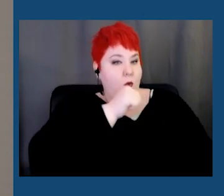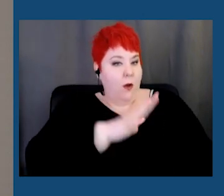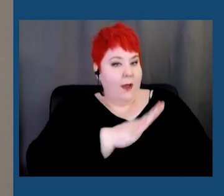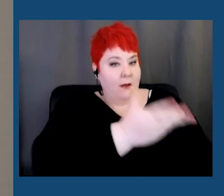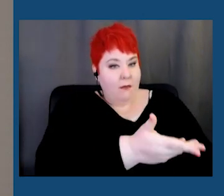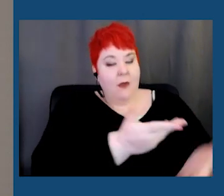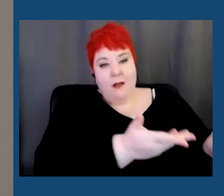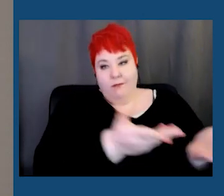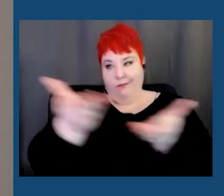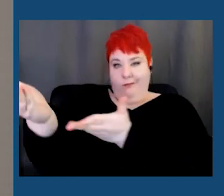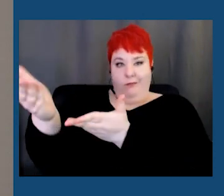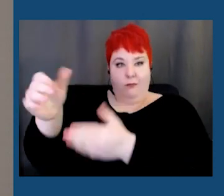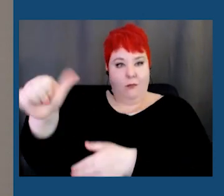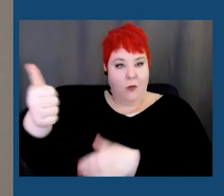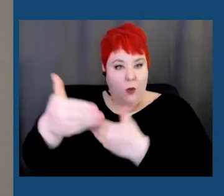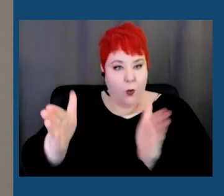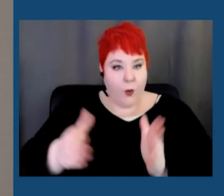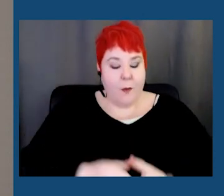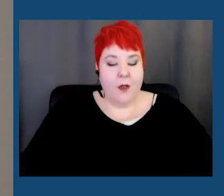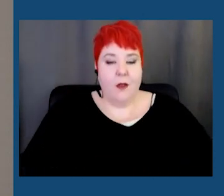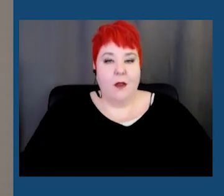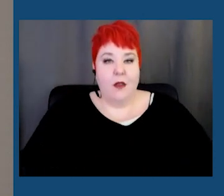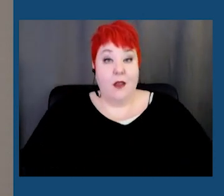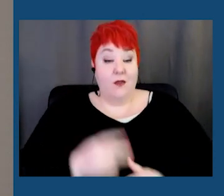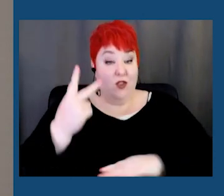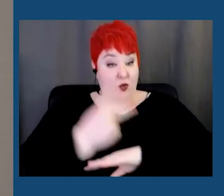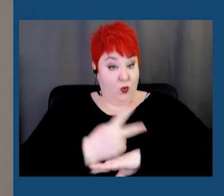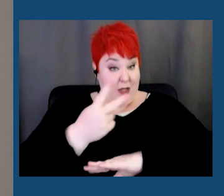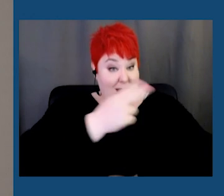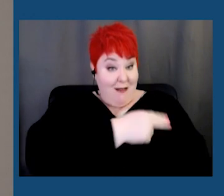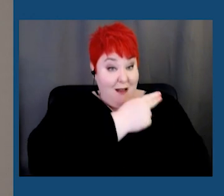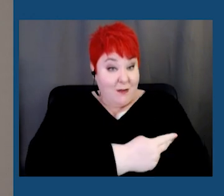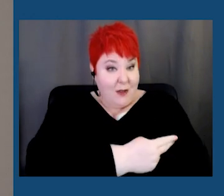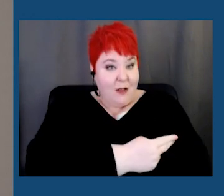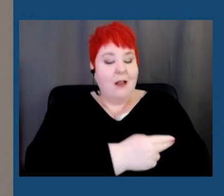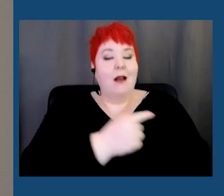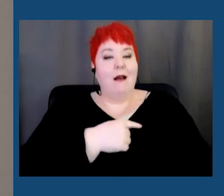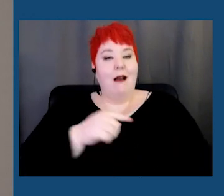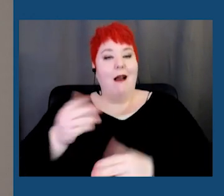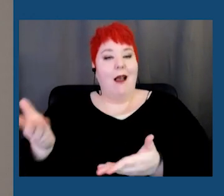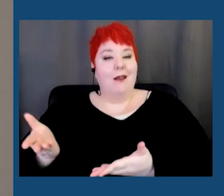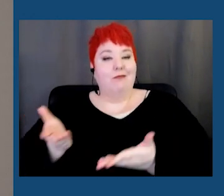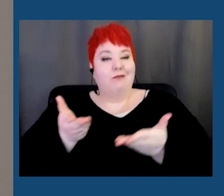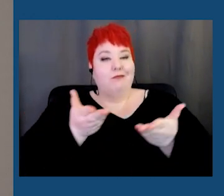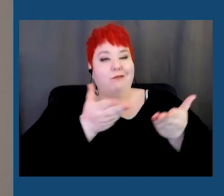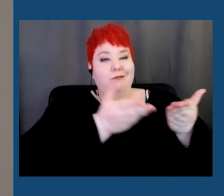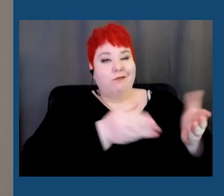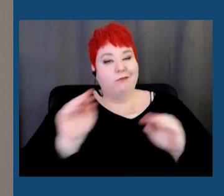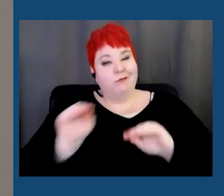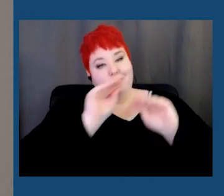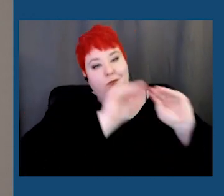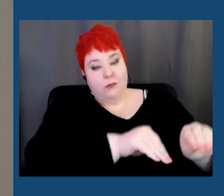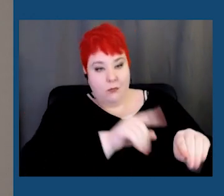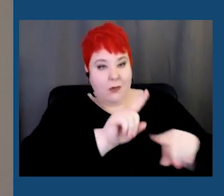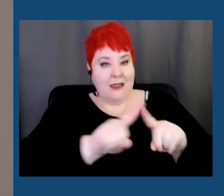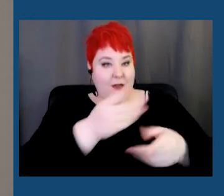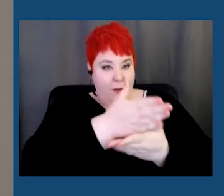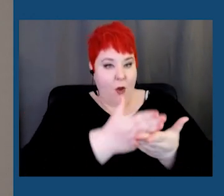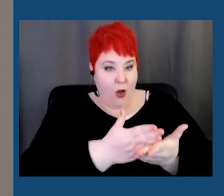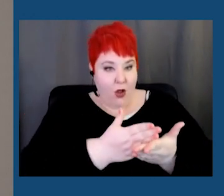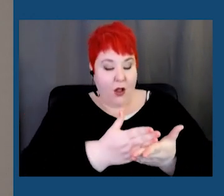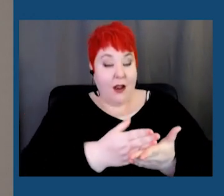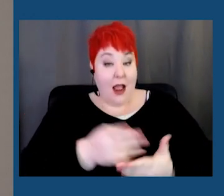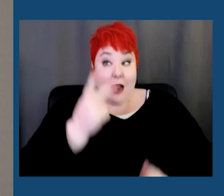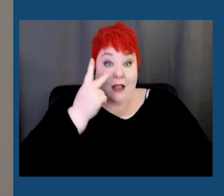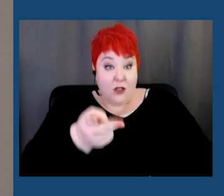After spending 2 days in the hospital, I was moved to another section and came across the same woman. I found it